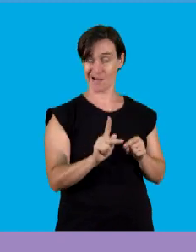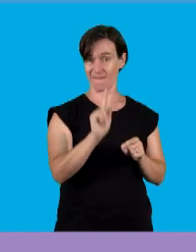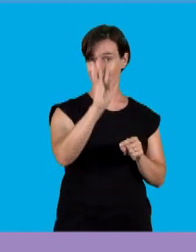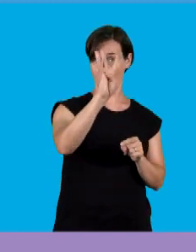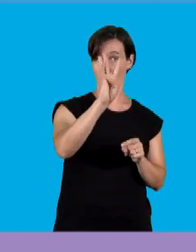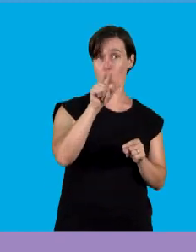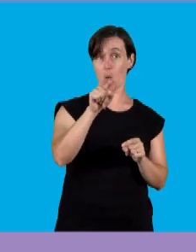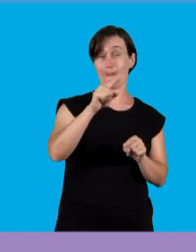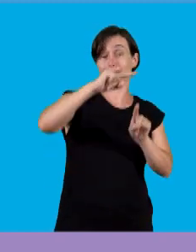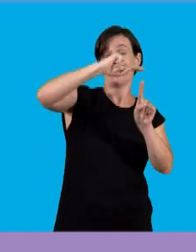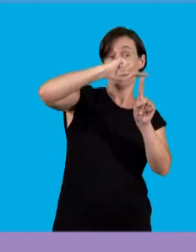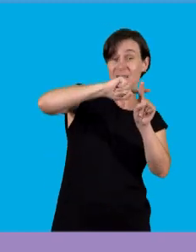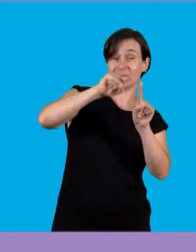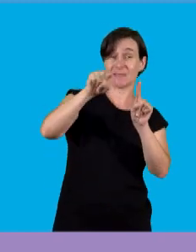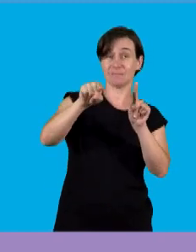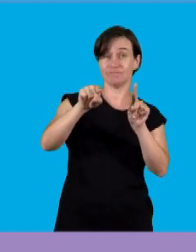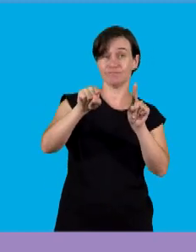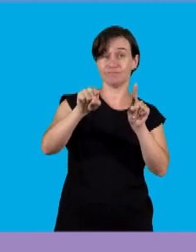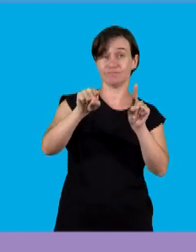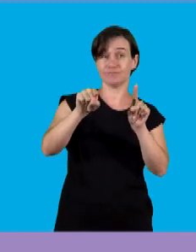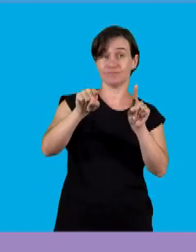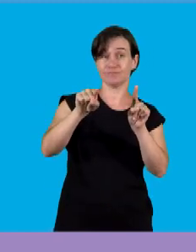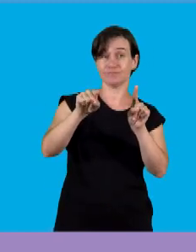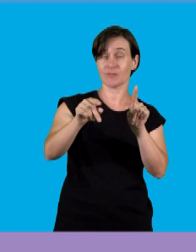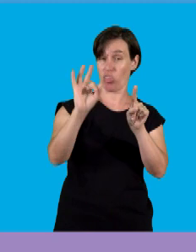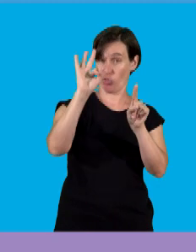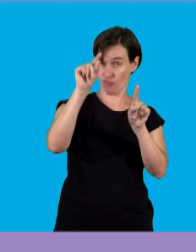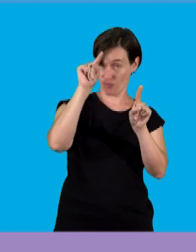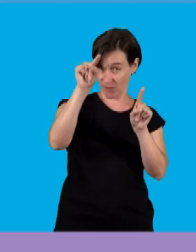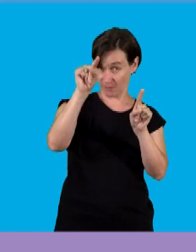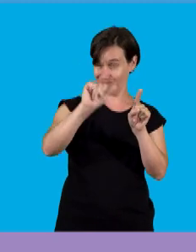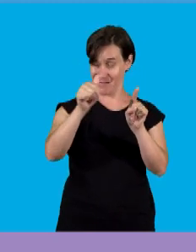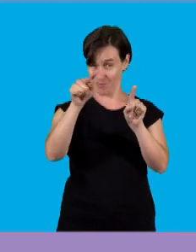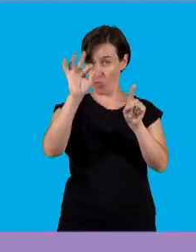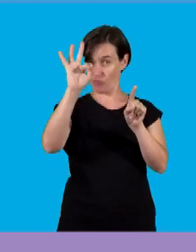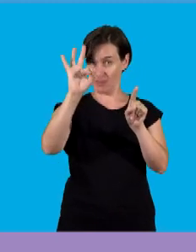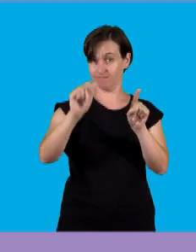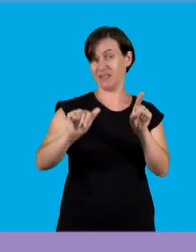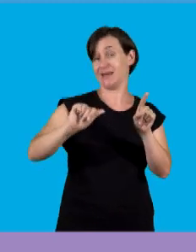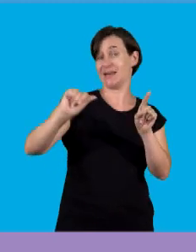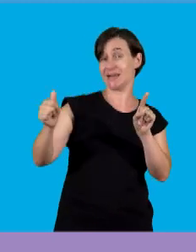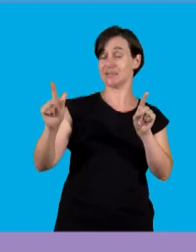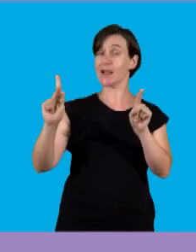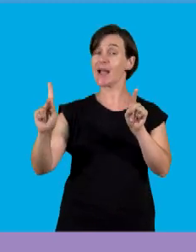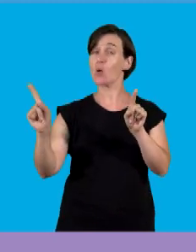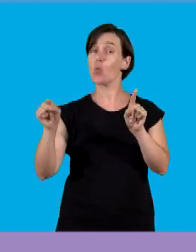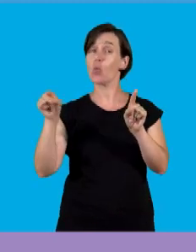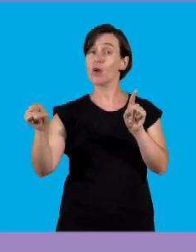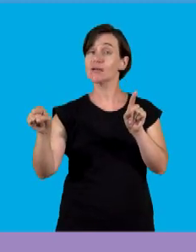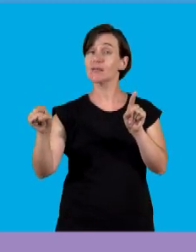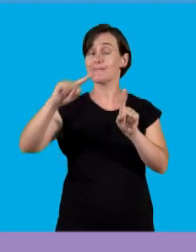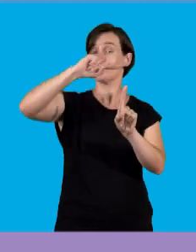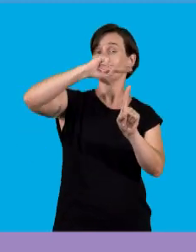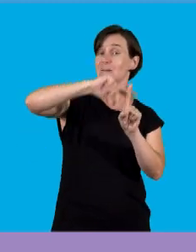4. We are going to add this with the exponent of 3 that we find there, and then we are going to